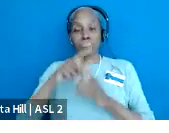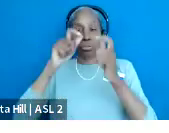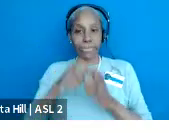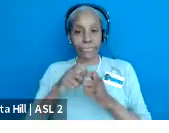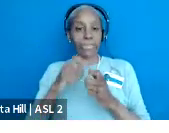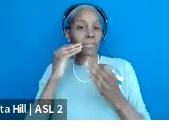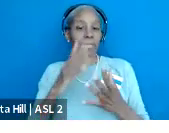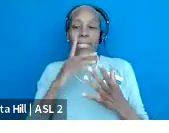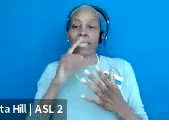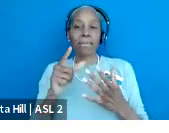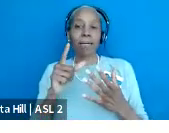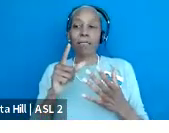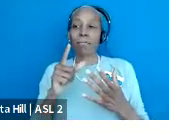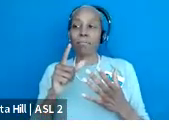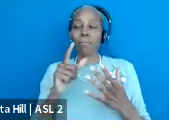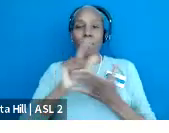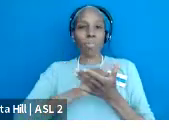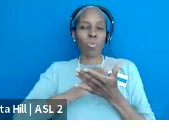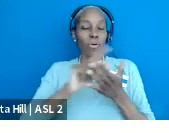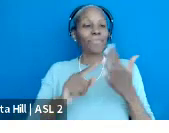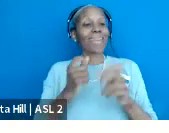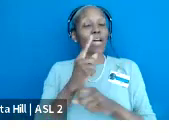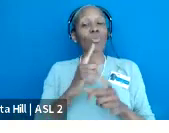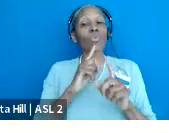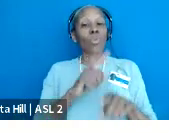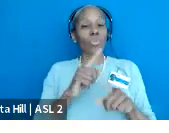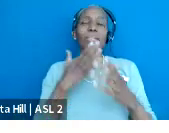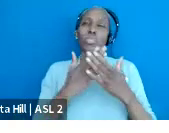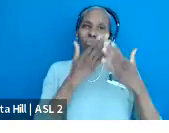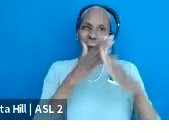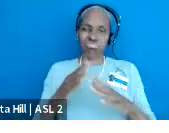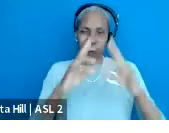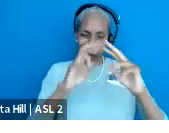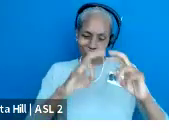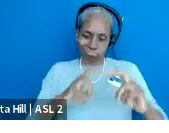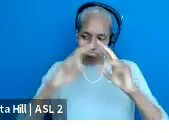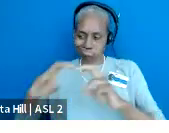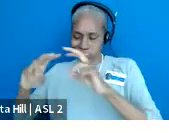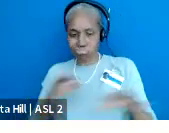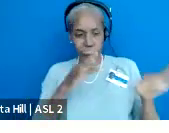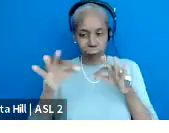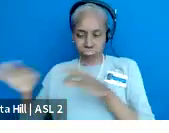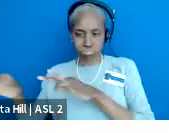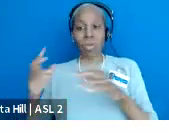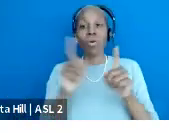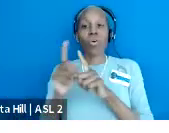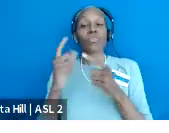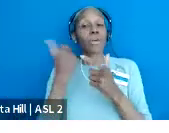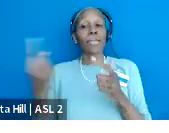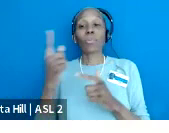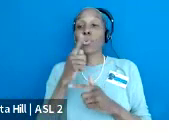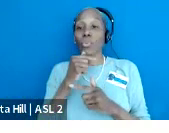that's not too lawyerly, the annual report actually has a good breakdown of the categories and their descriptions. And also, if